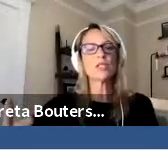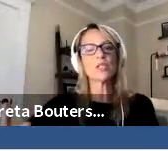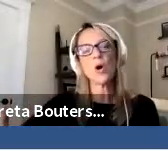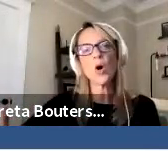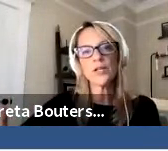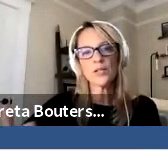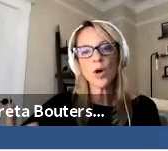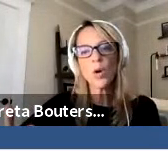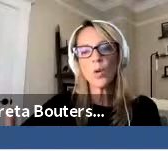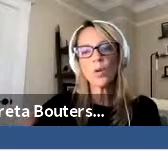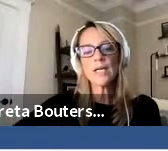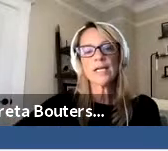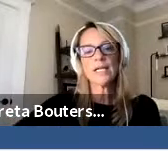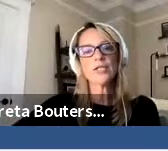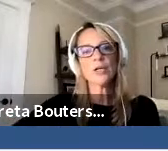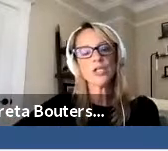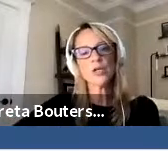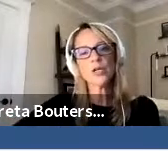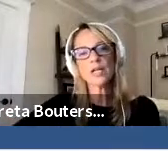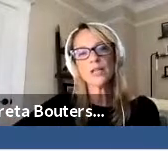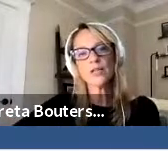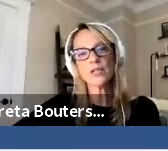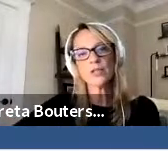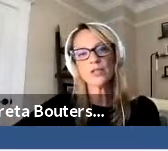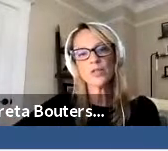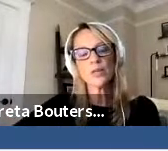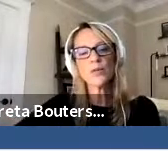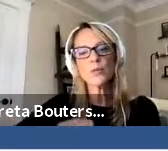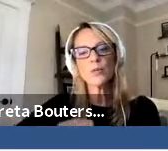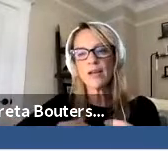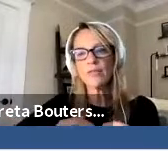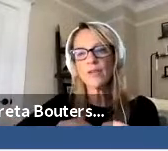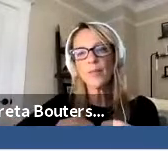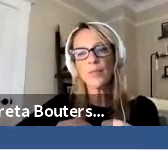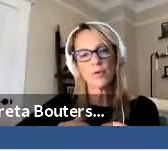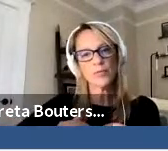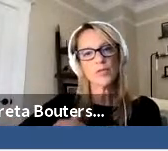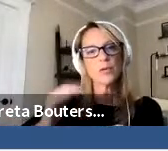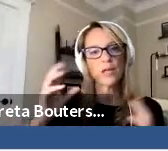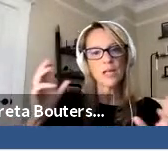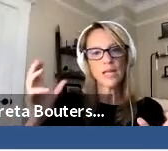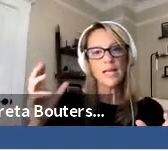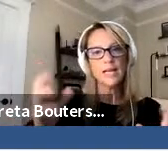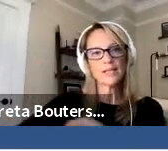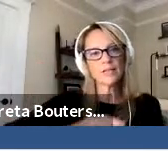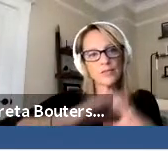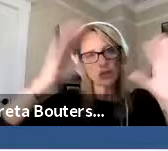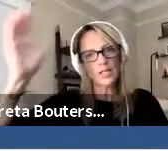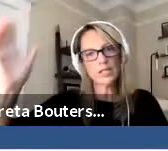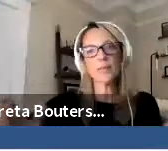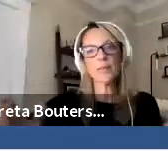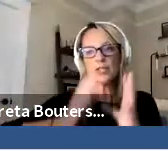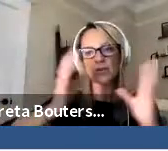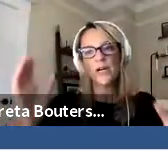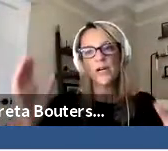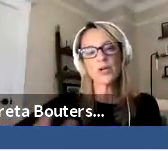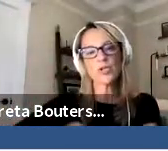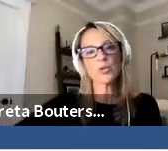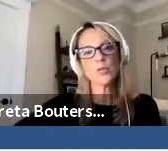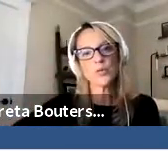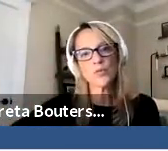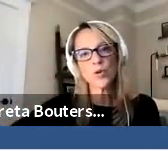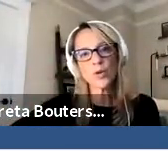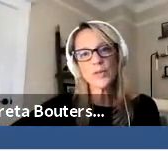as our students as a whole. And so historically, those subgroups have not performed as well as if you look at the big picture of